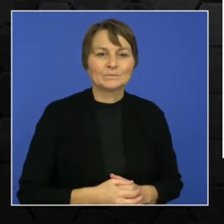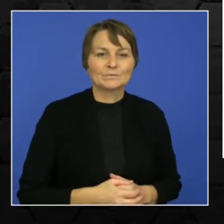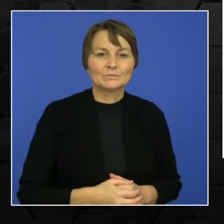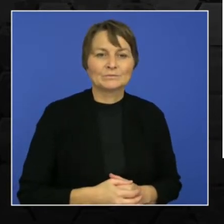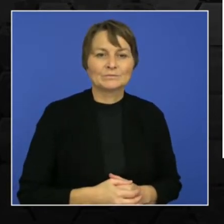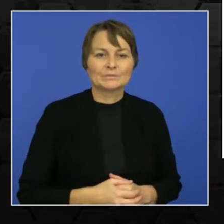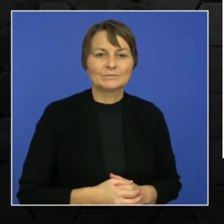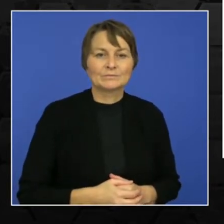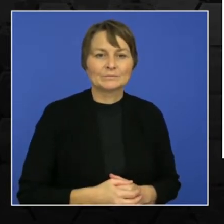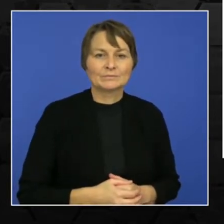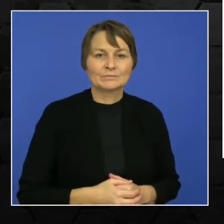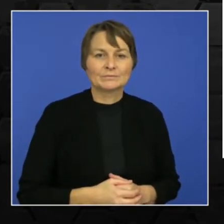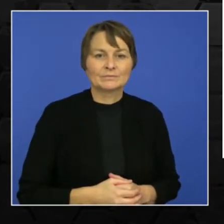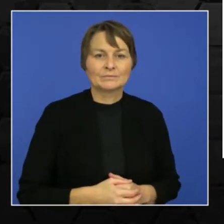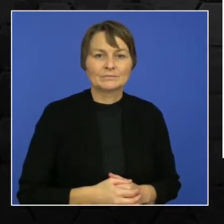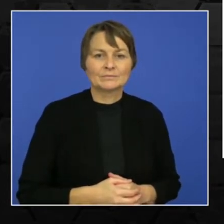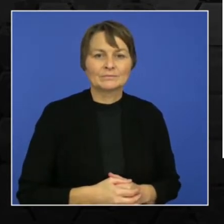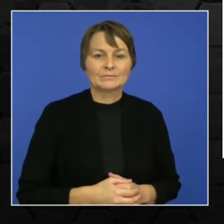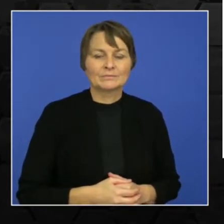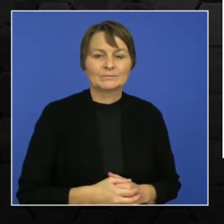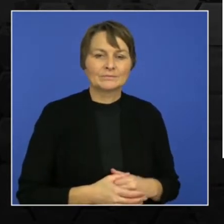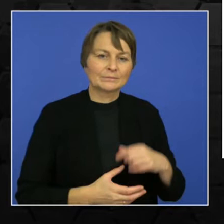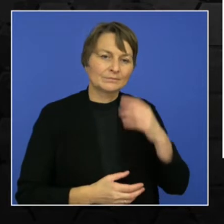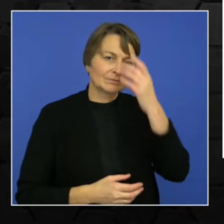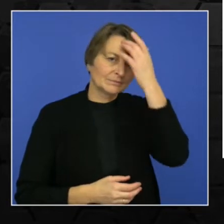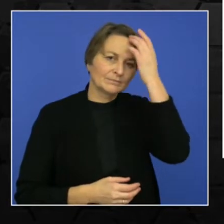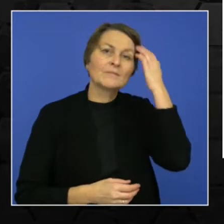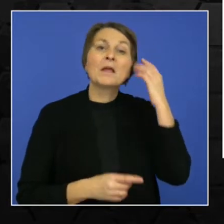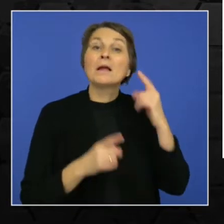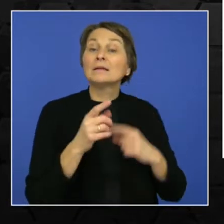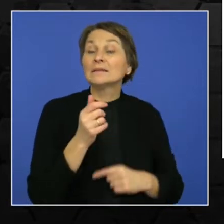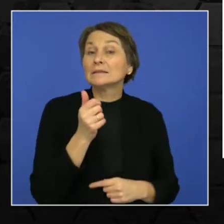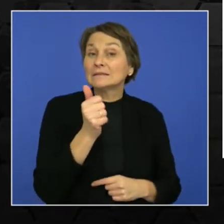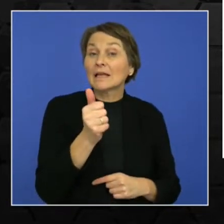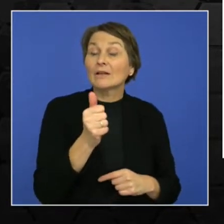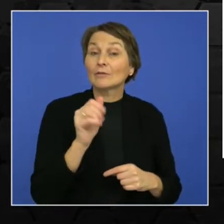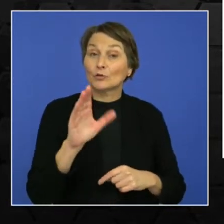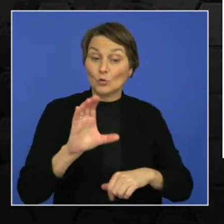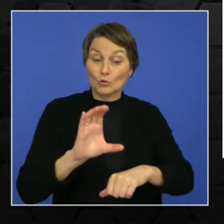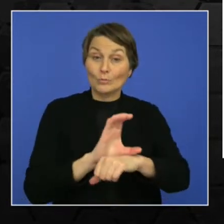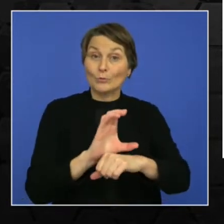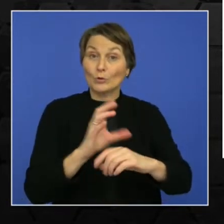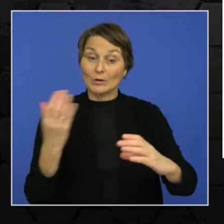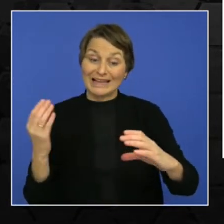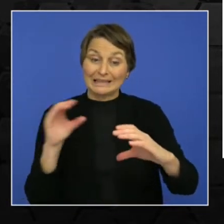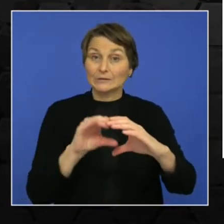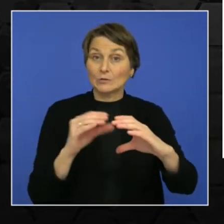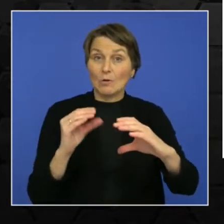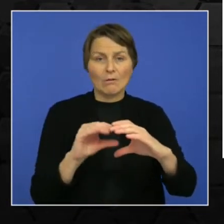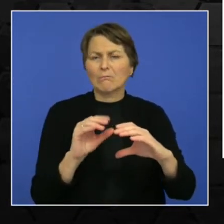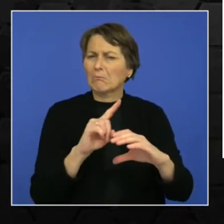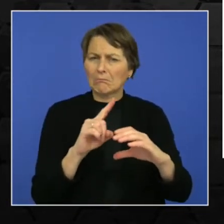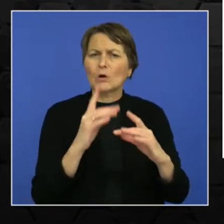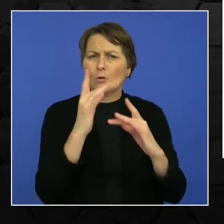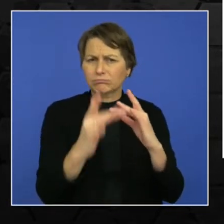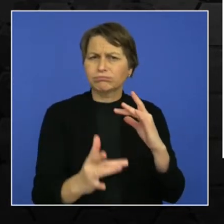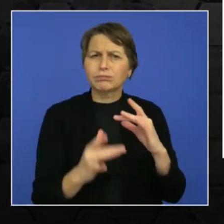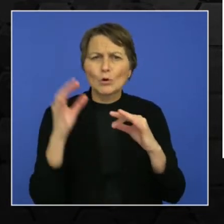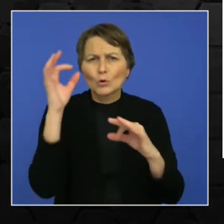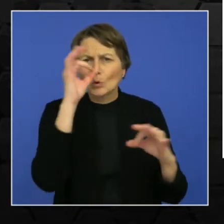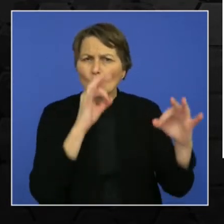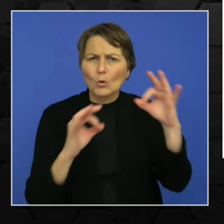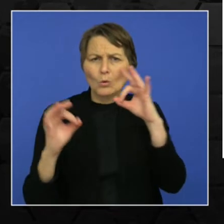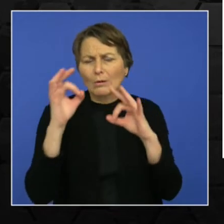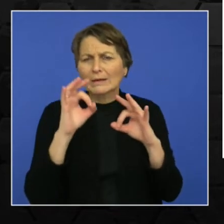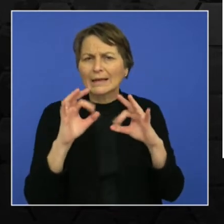Again, because in p5.js you didn't need to install anything, directly use CDN link, and you can just directly go to the Google and search it about what a